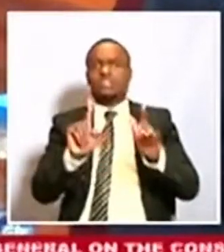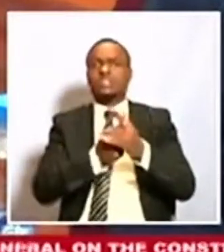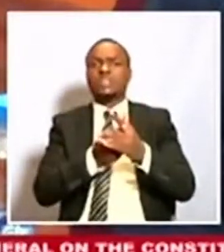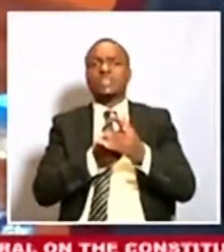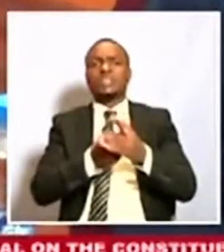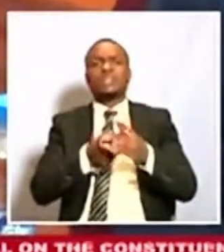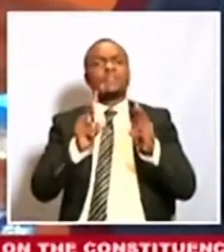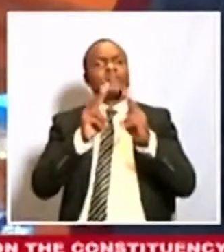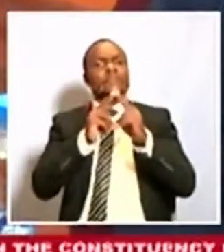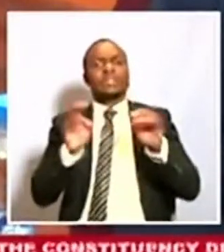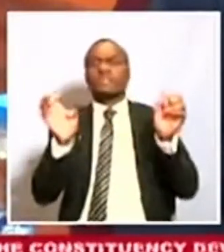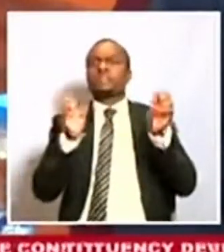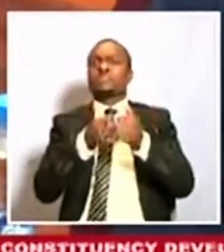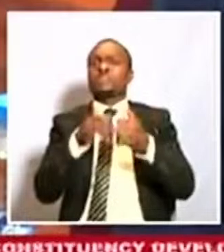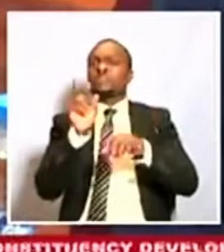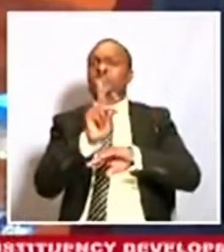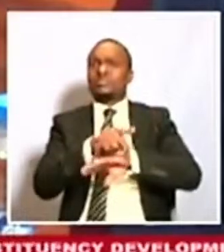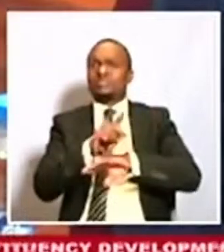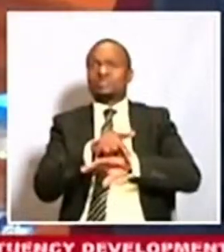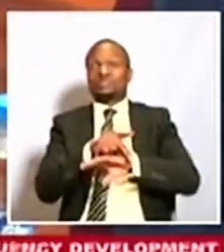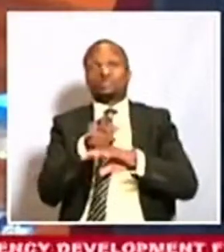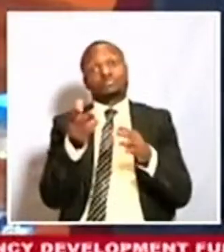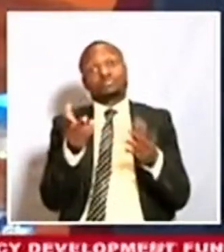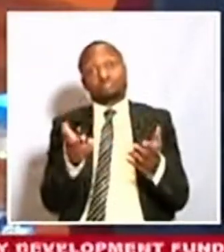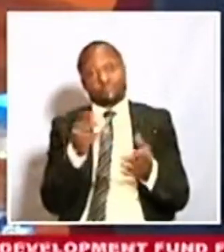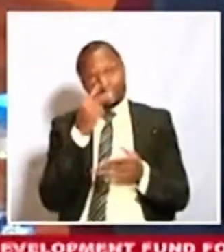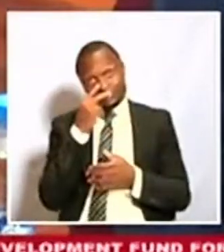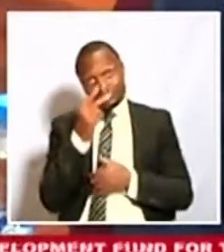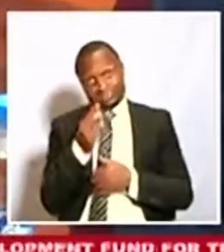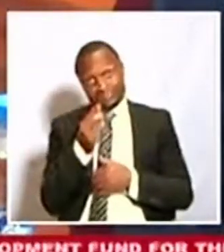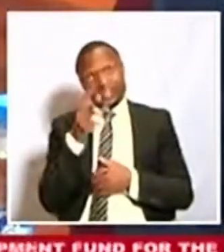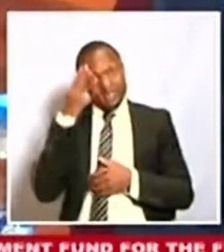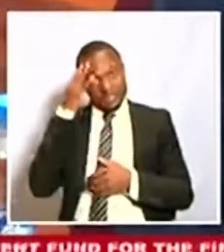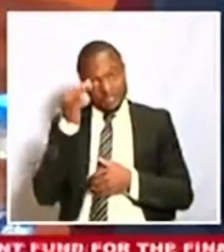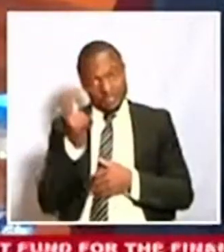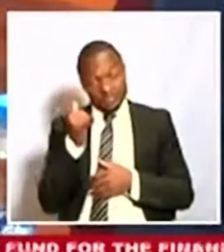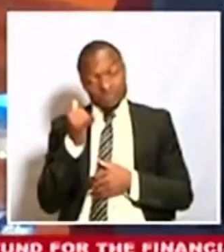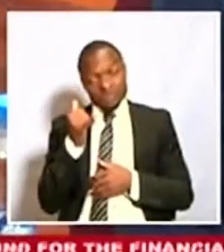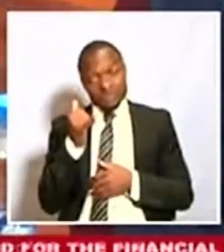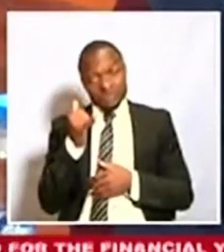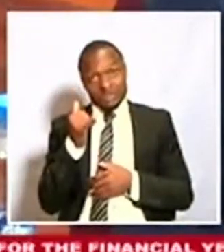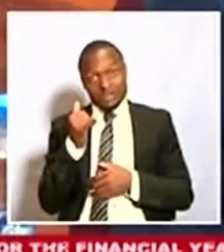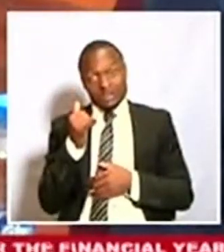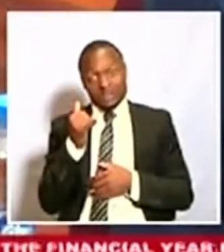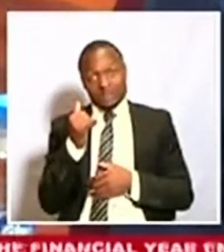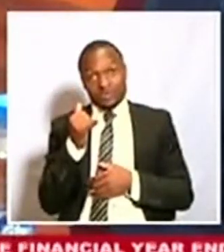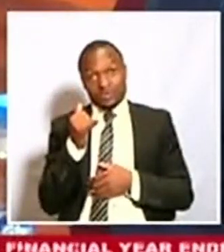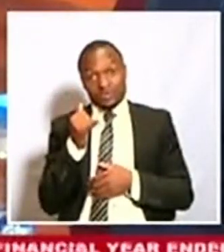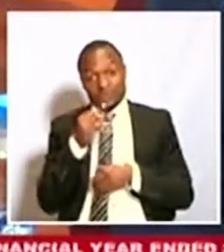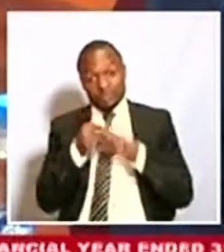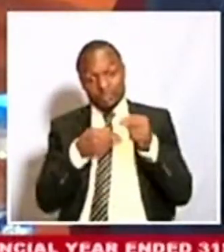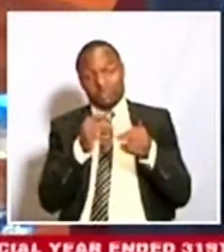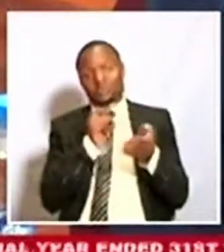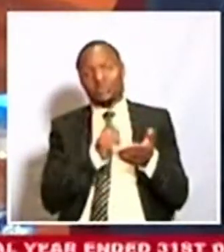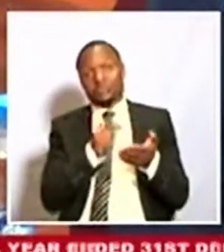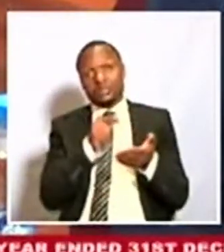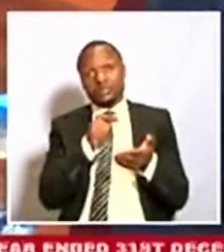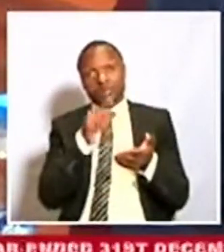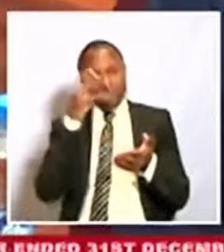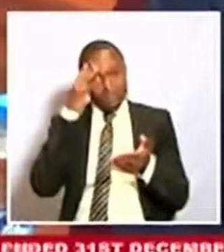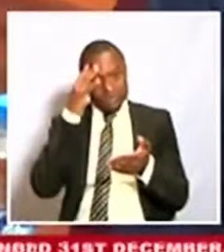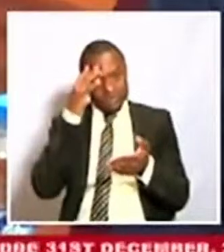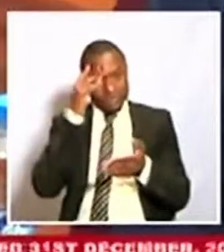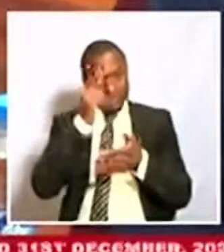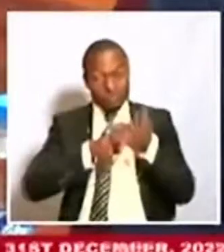banking project. So that's what we meant by, was meant by that. That's what caused the